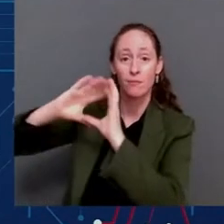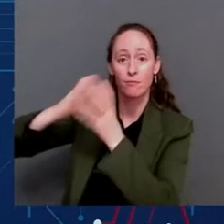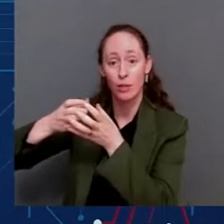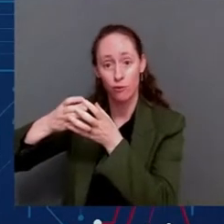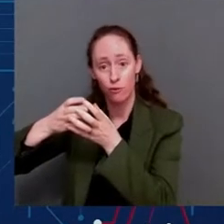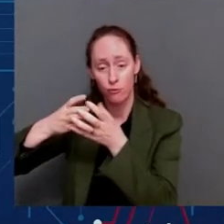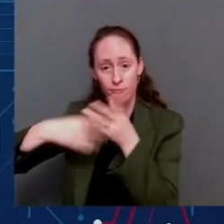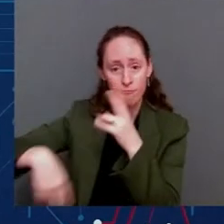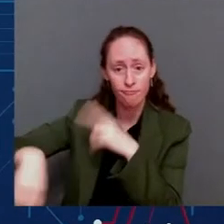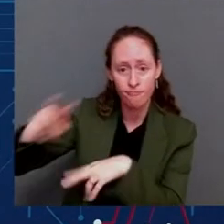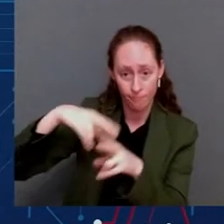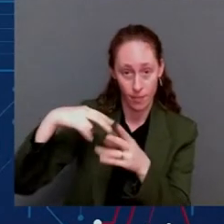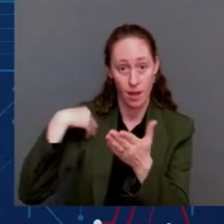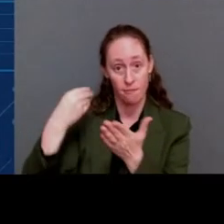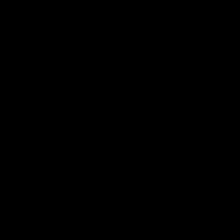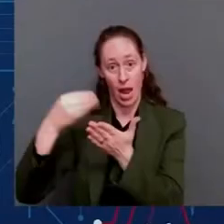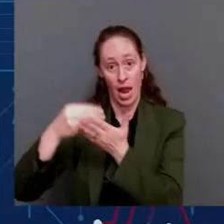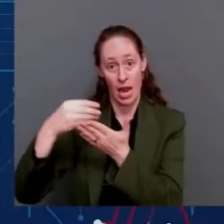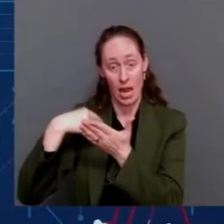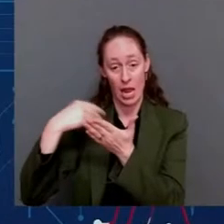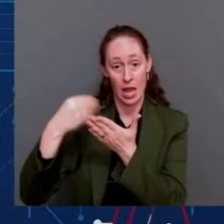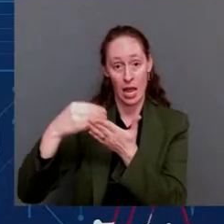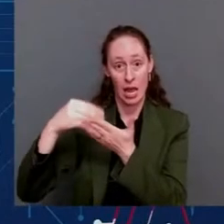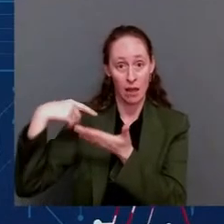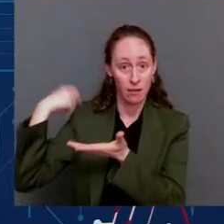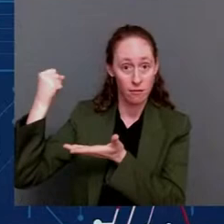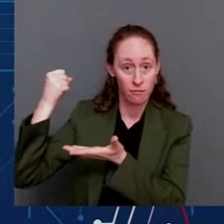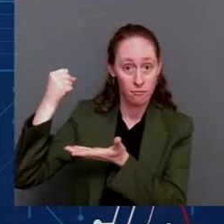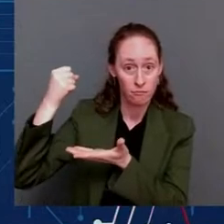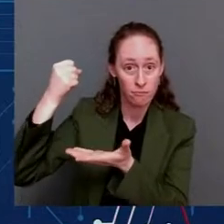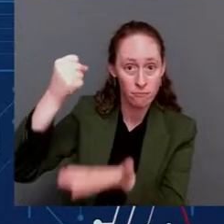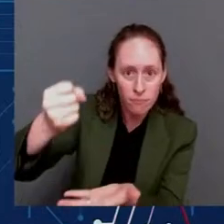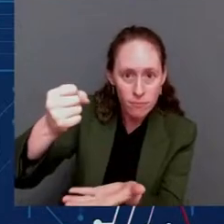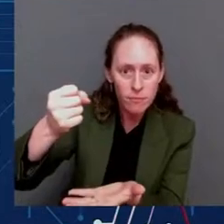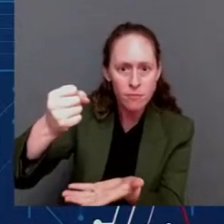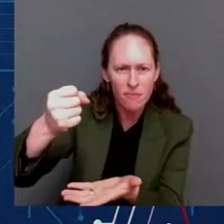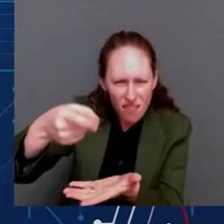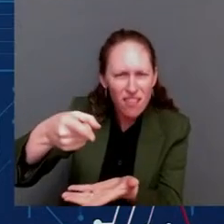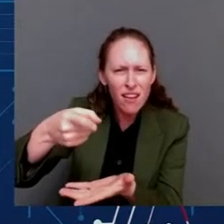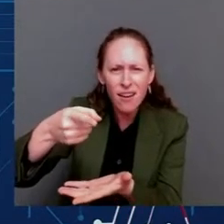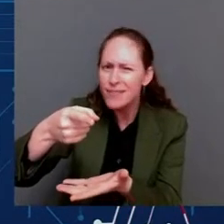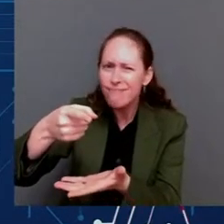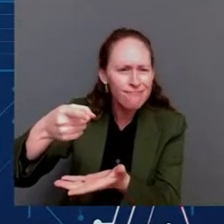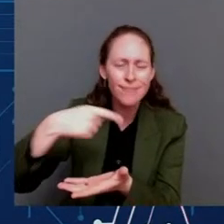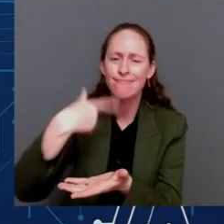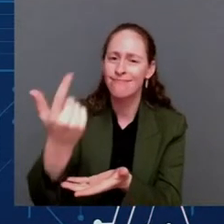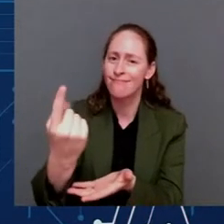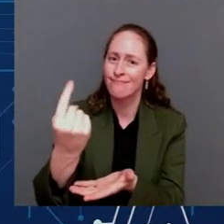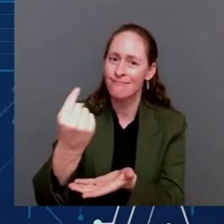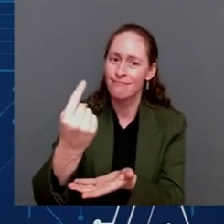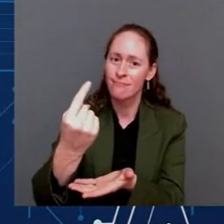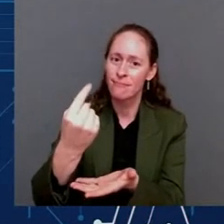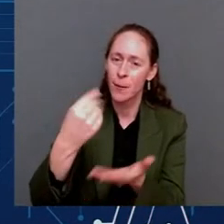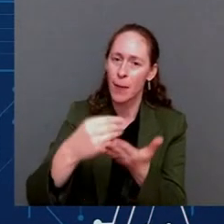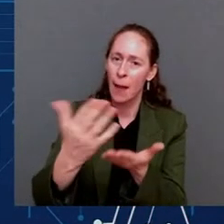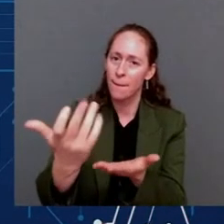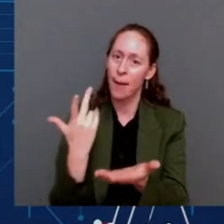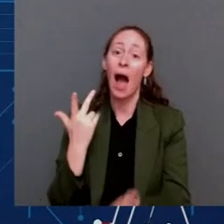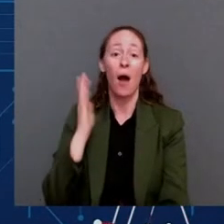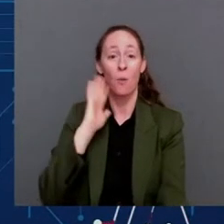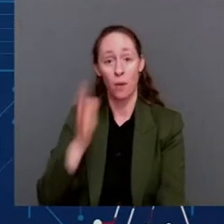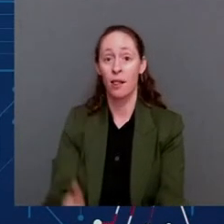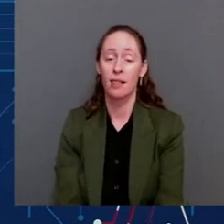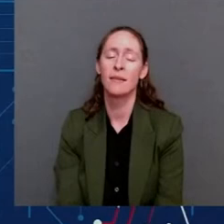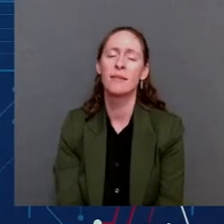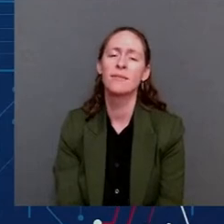allow companies to use these funds for stock buybacks and issue dividends. And finally, too often